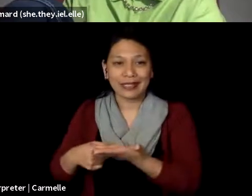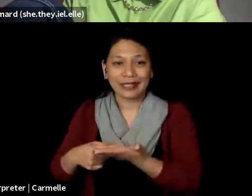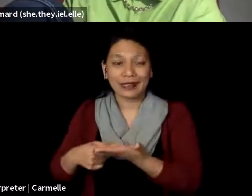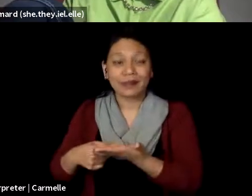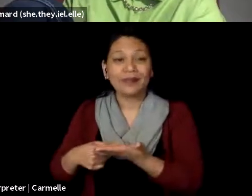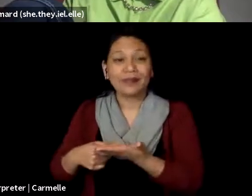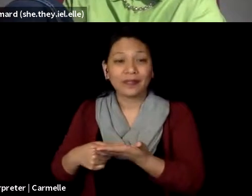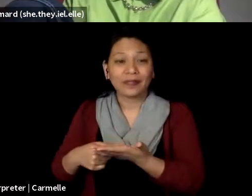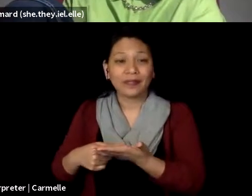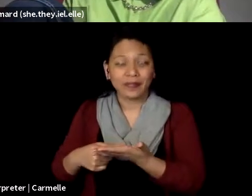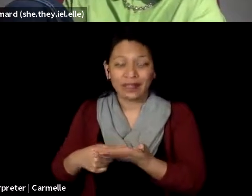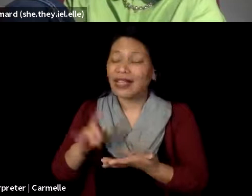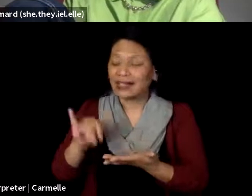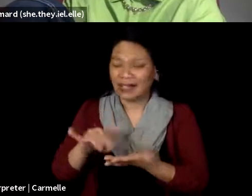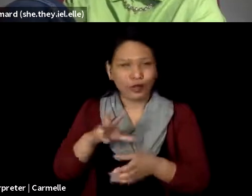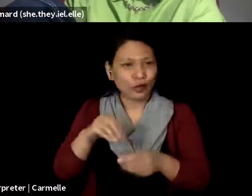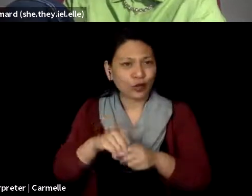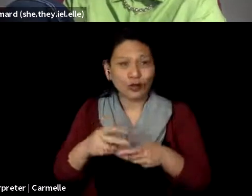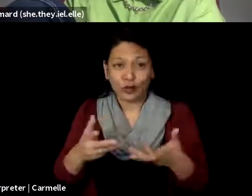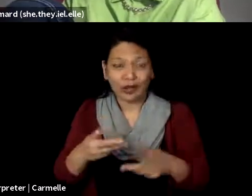that will now include care and,